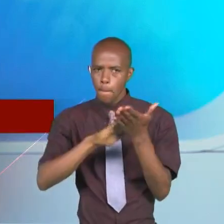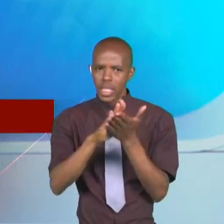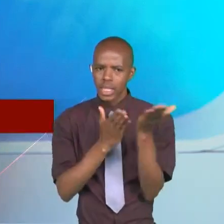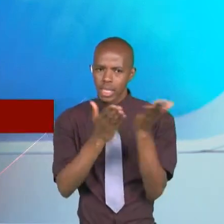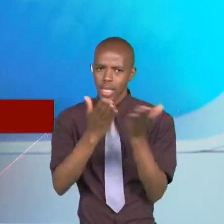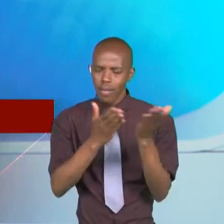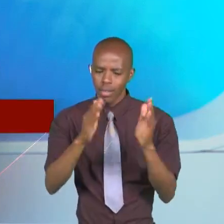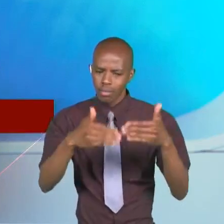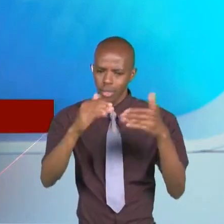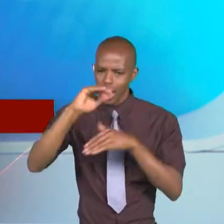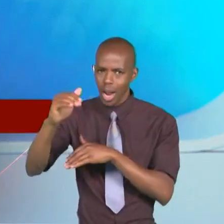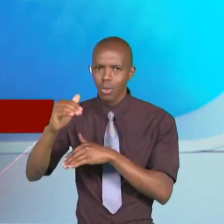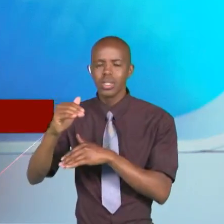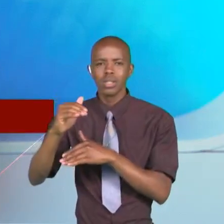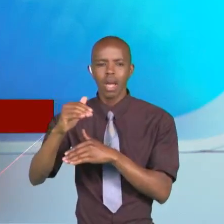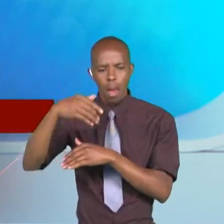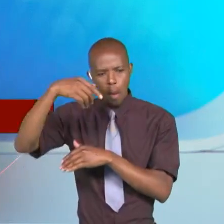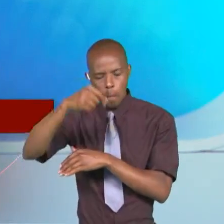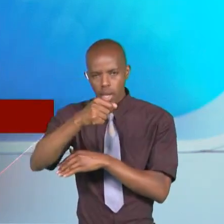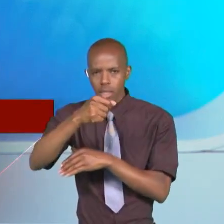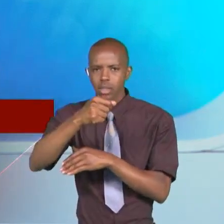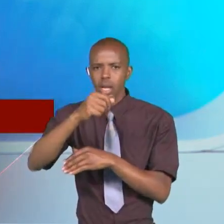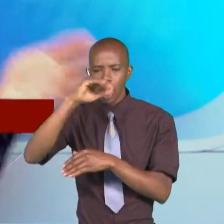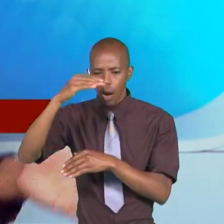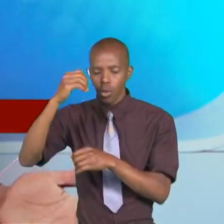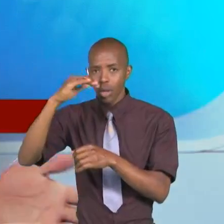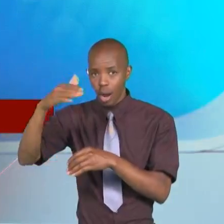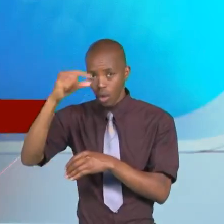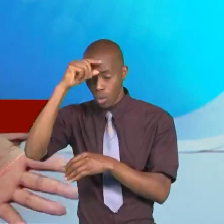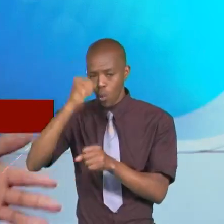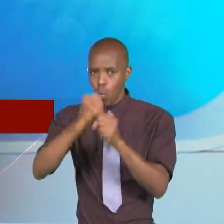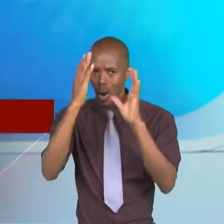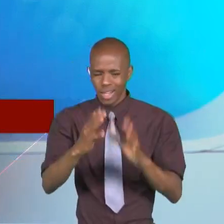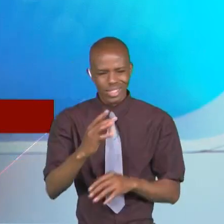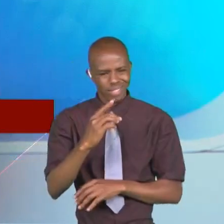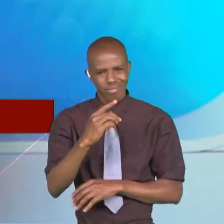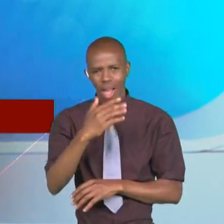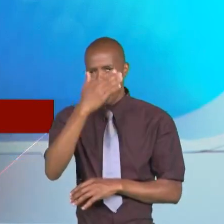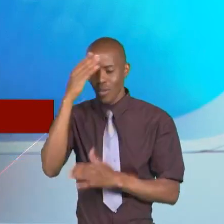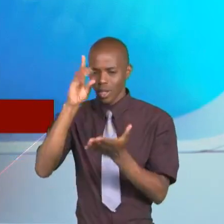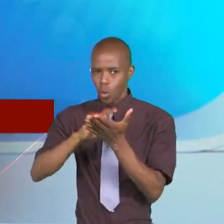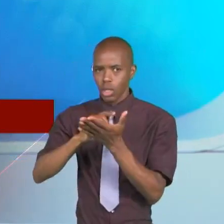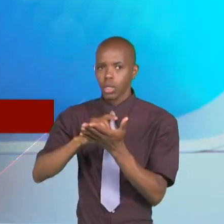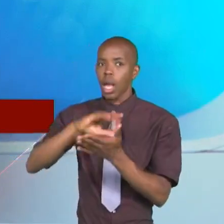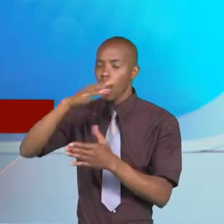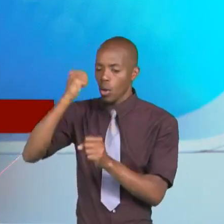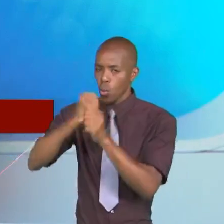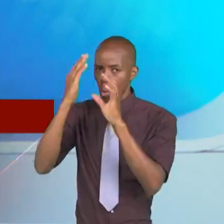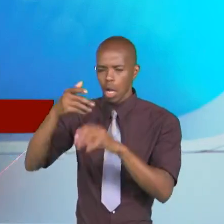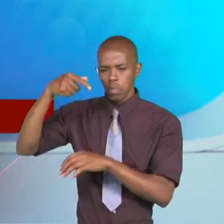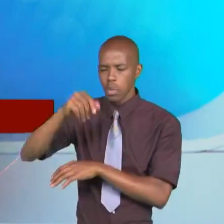counties, basic payment of county government workers, forget about even nurses and doctors, just, you know, county government employees are not